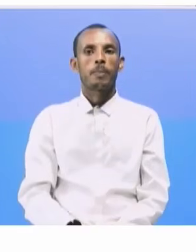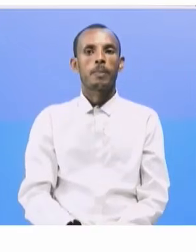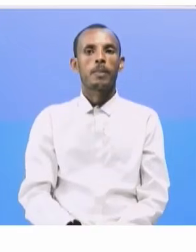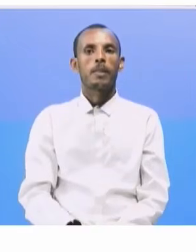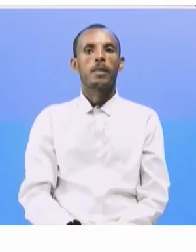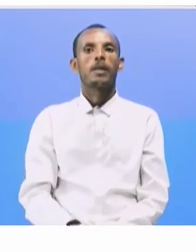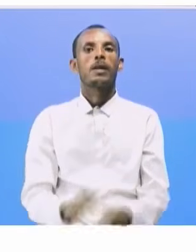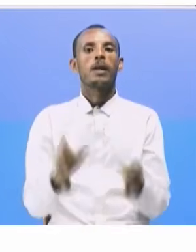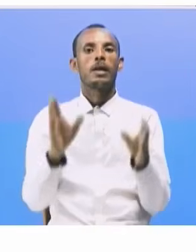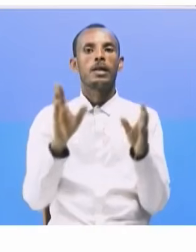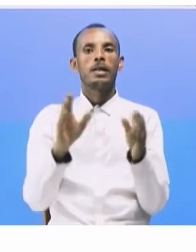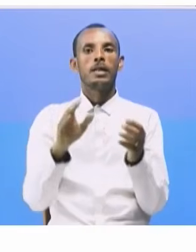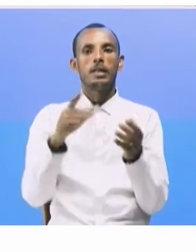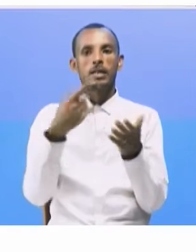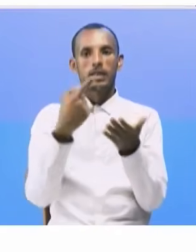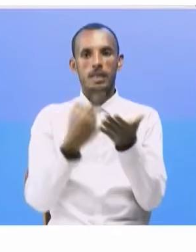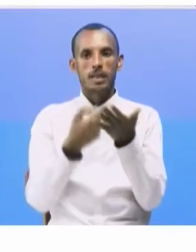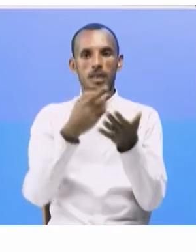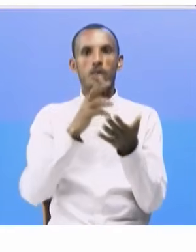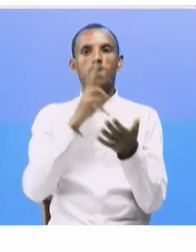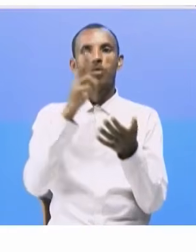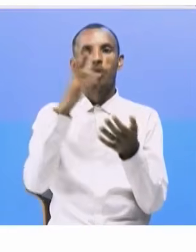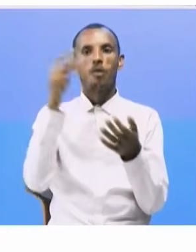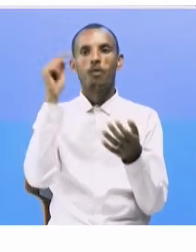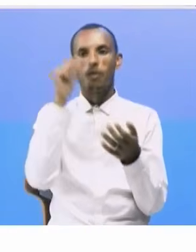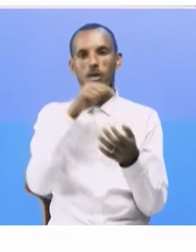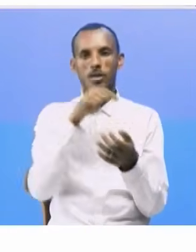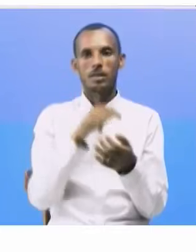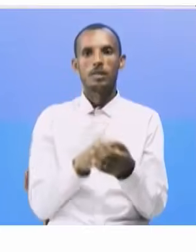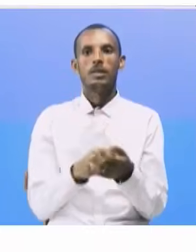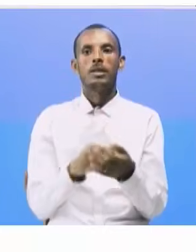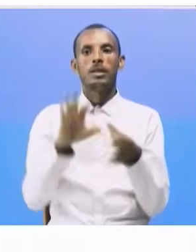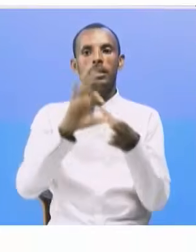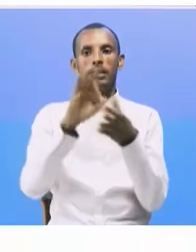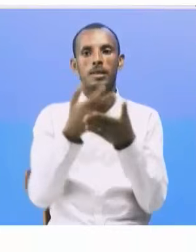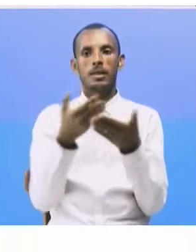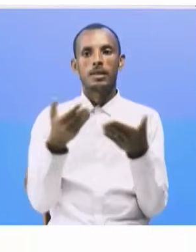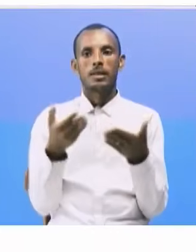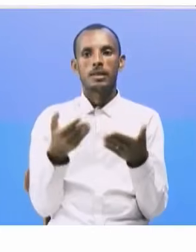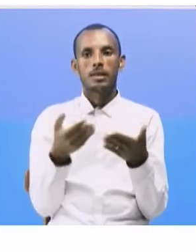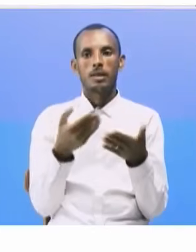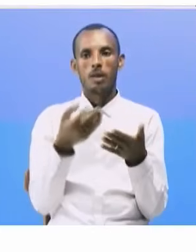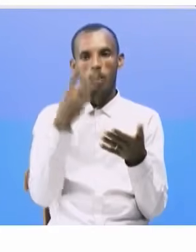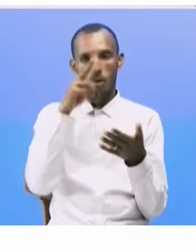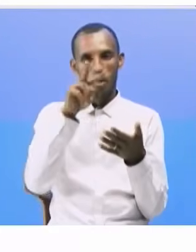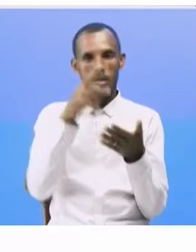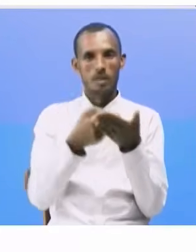State whether the following are true or false. State the following